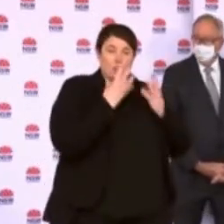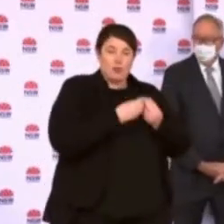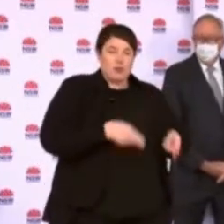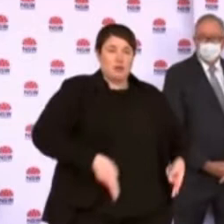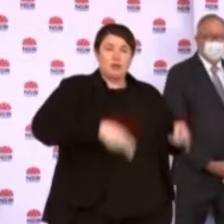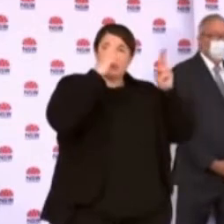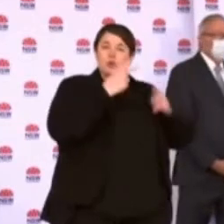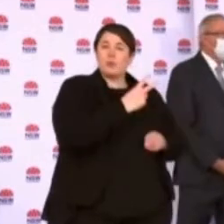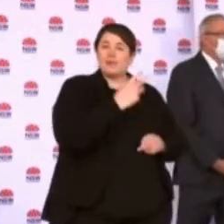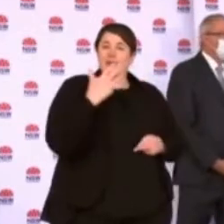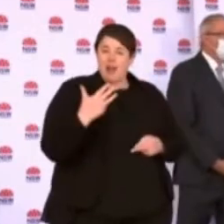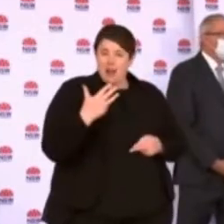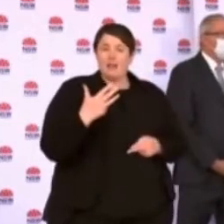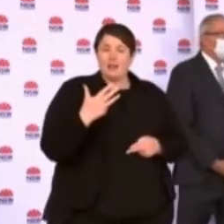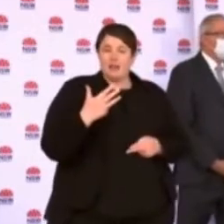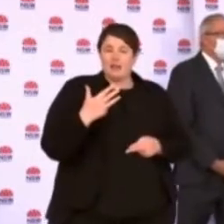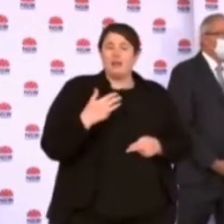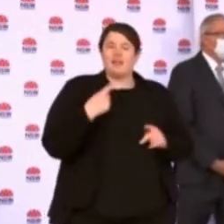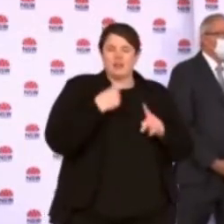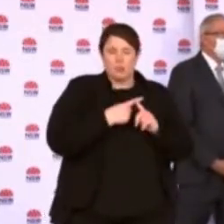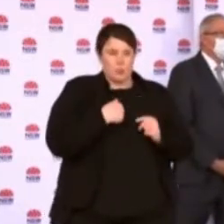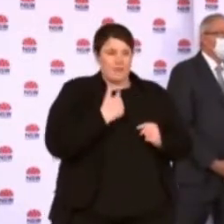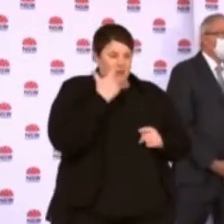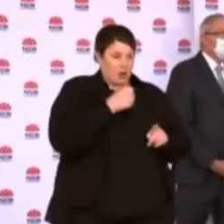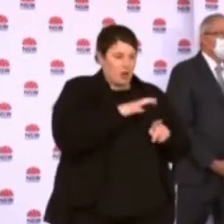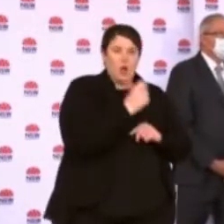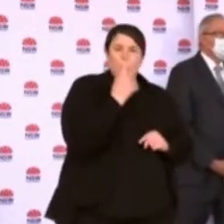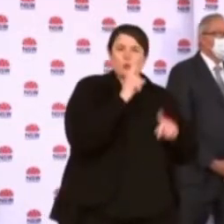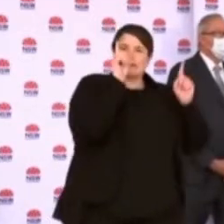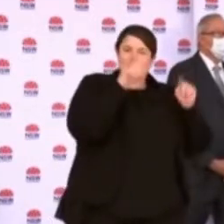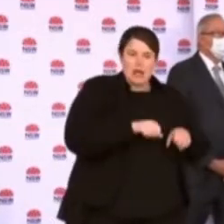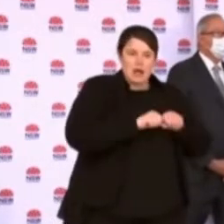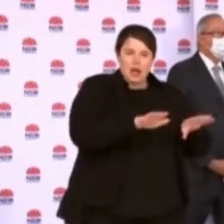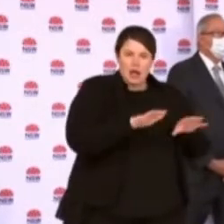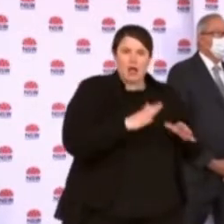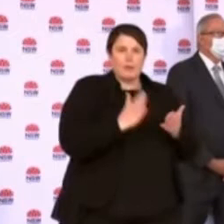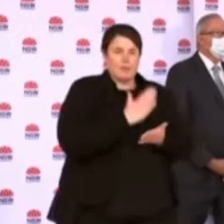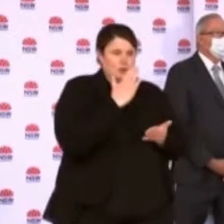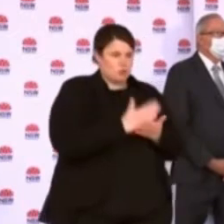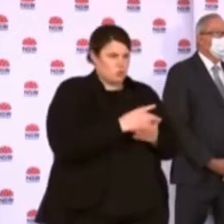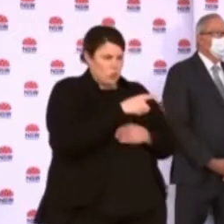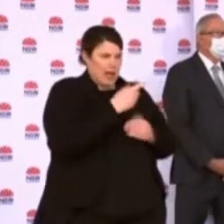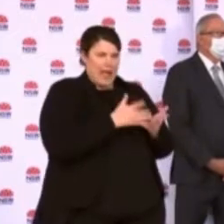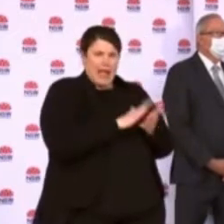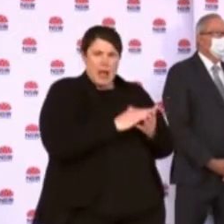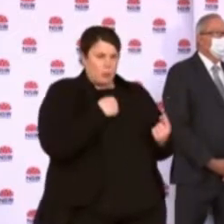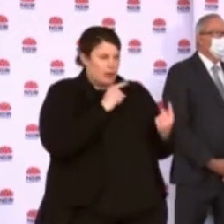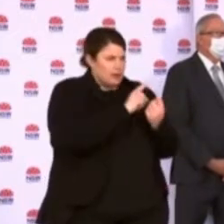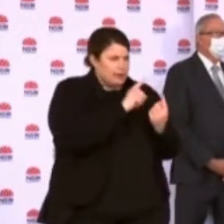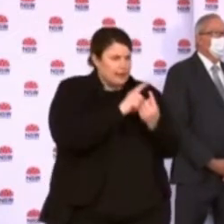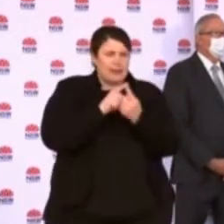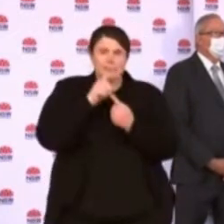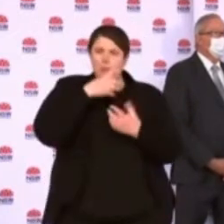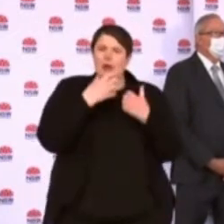units. We've now identified the source and will be working with all residents to ensure we can safely move and provide care for those